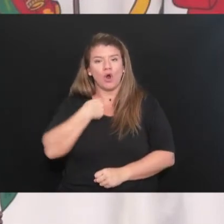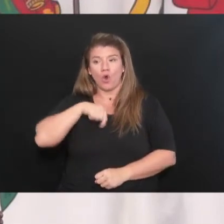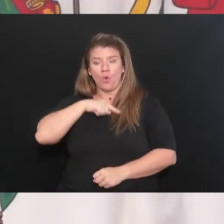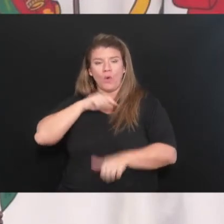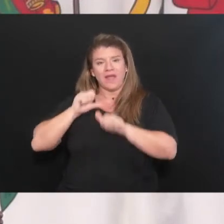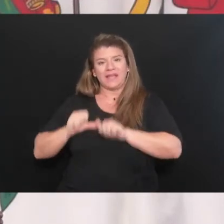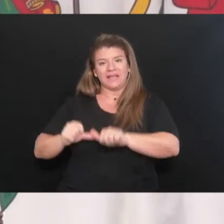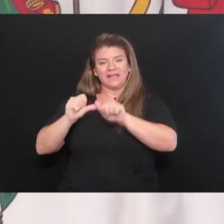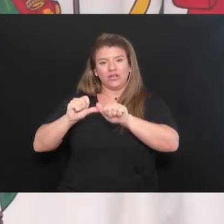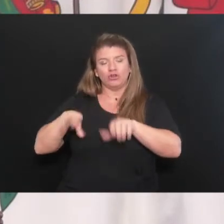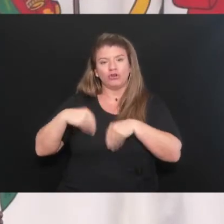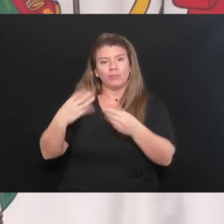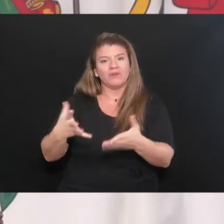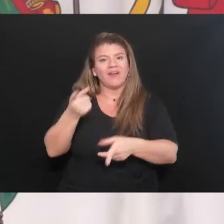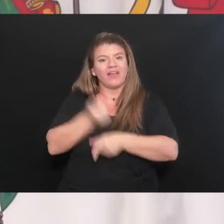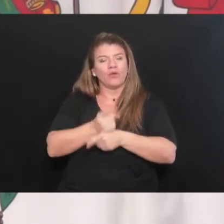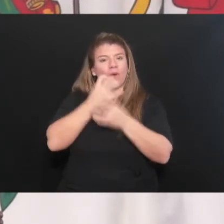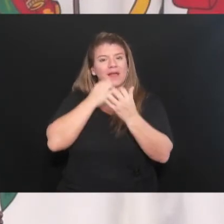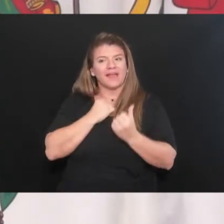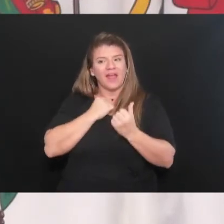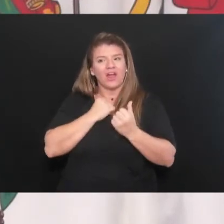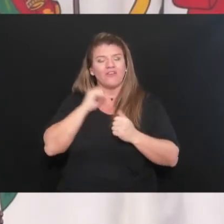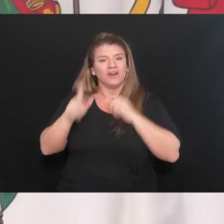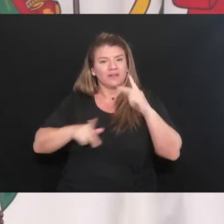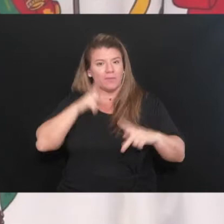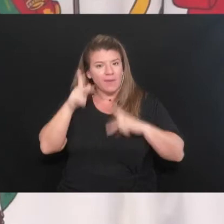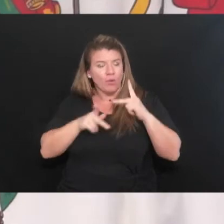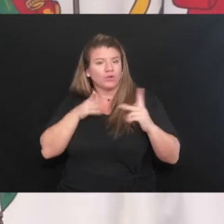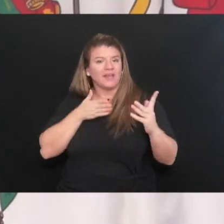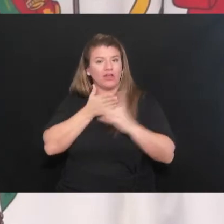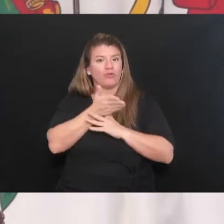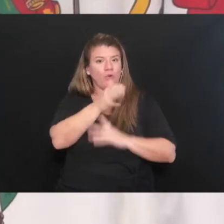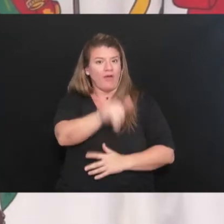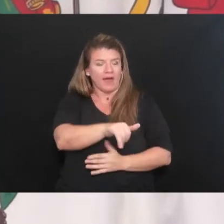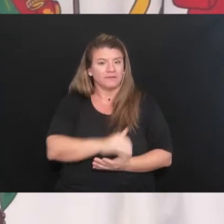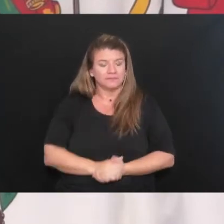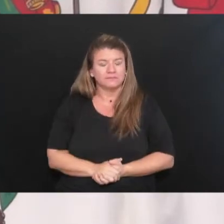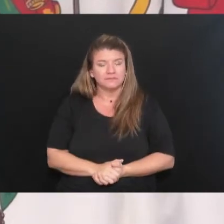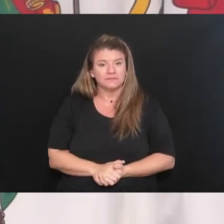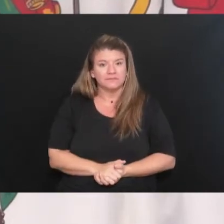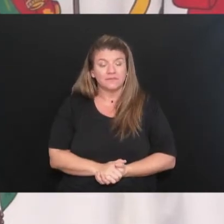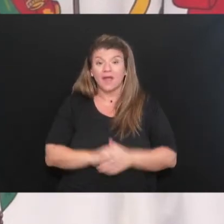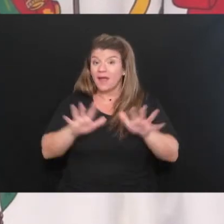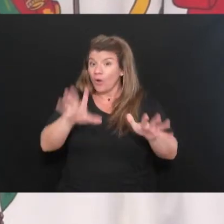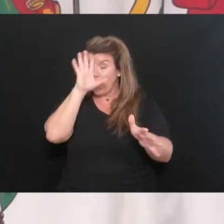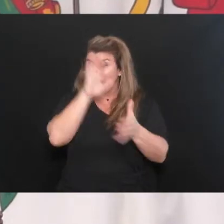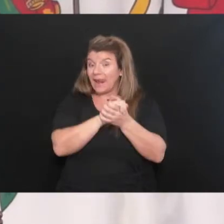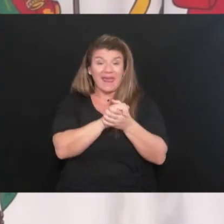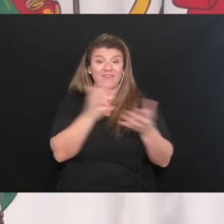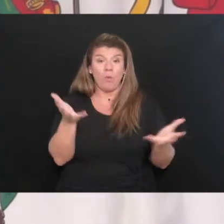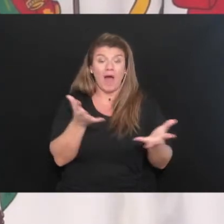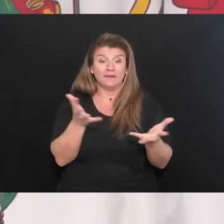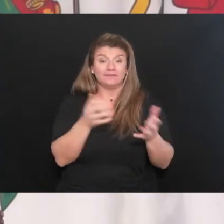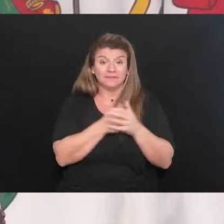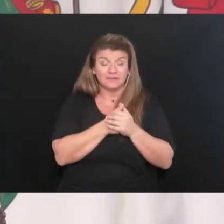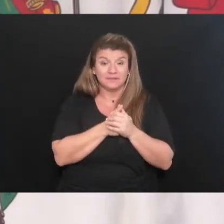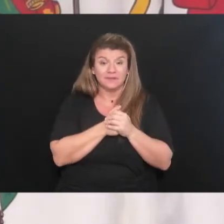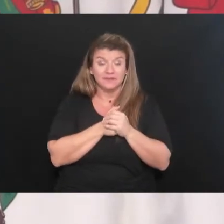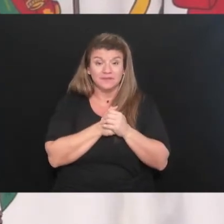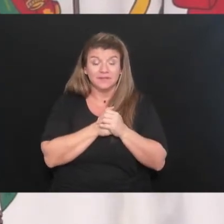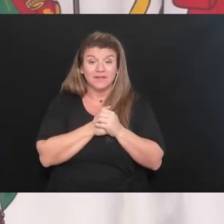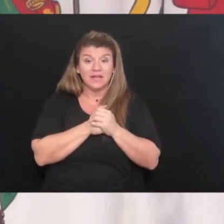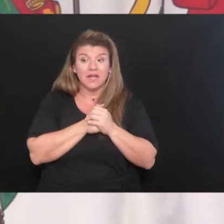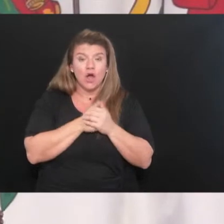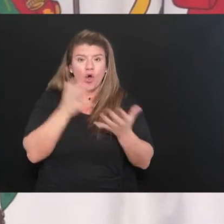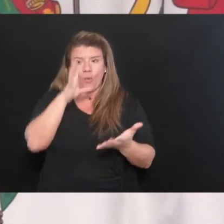to provide care for all of our people and we get through this. Now, here's what we believe. We believe